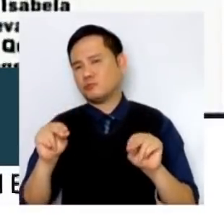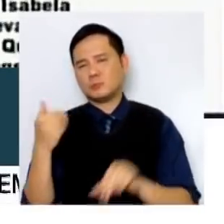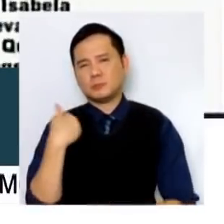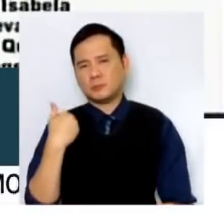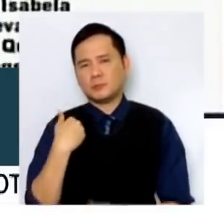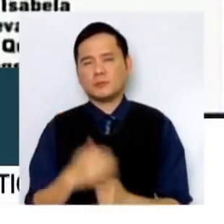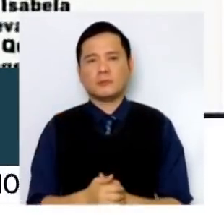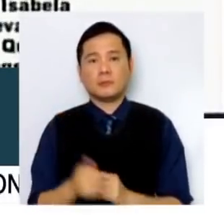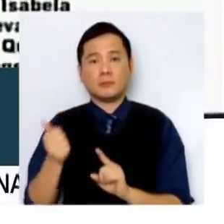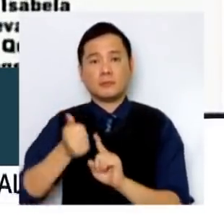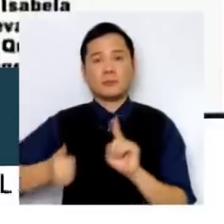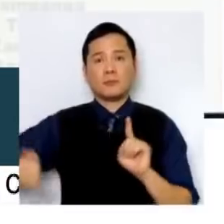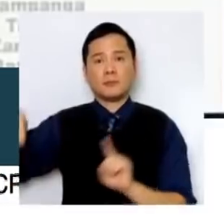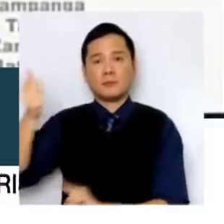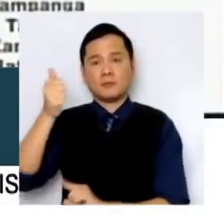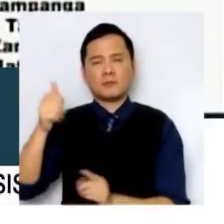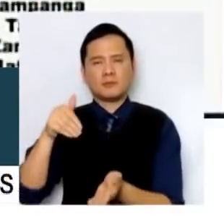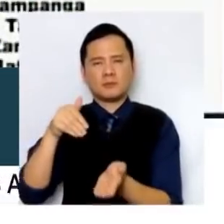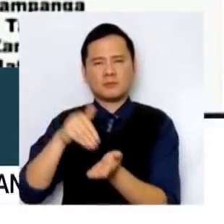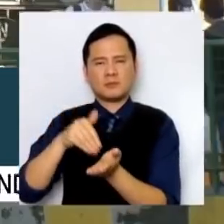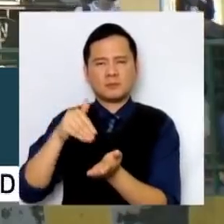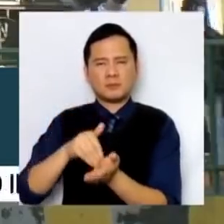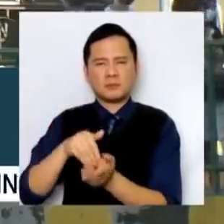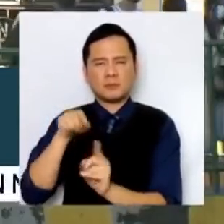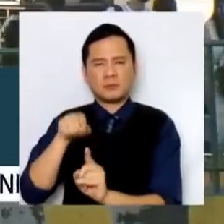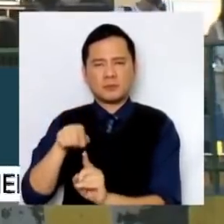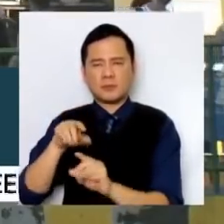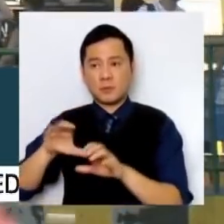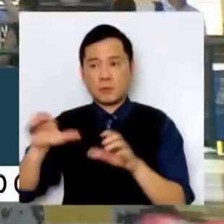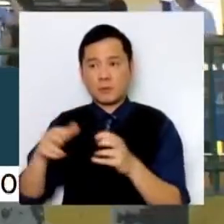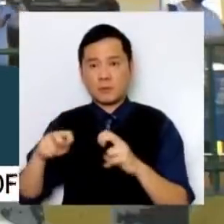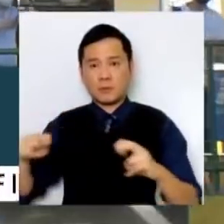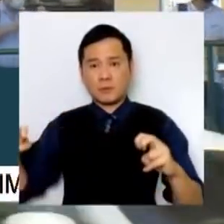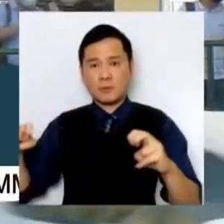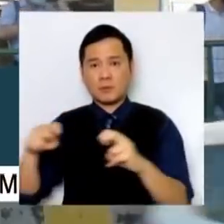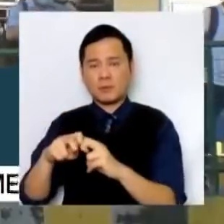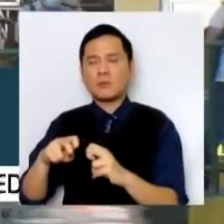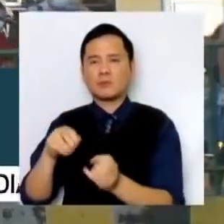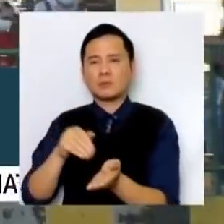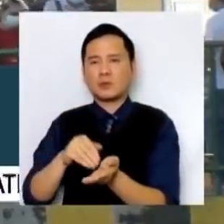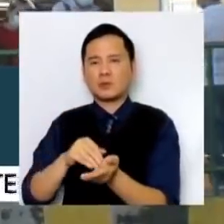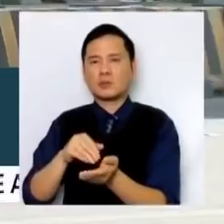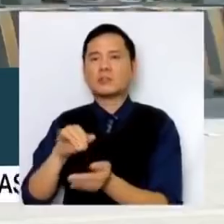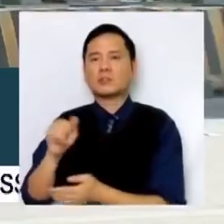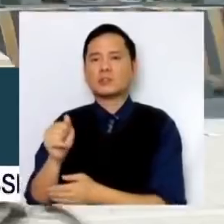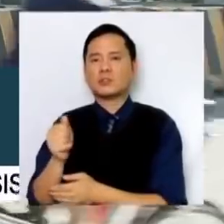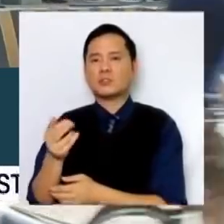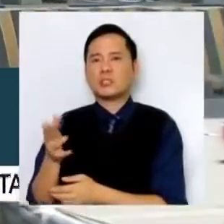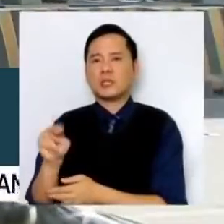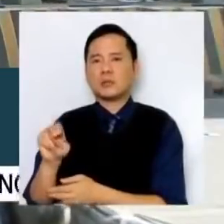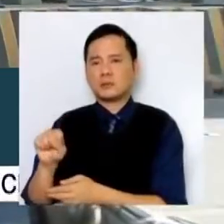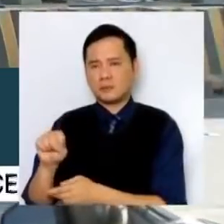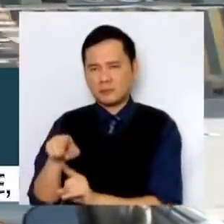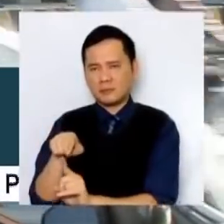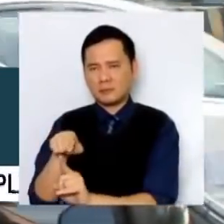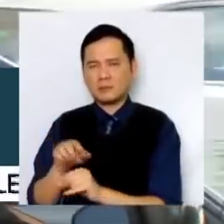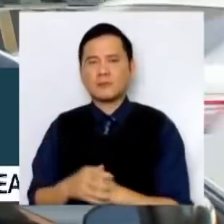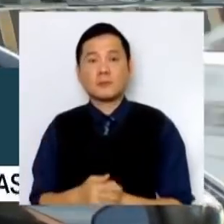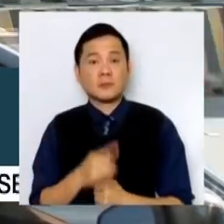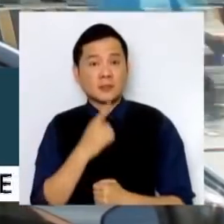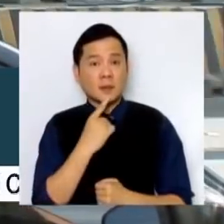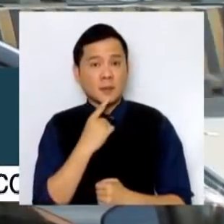diseases expert and member of the country's COVID-19 vaccine panel, Dr. Ronjean Solante. He says lowering the alert level